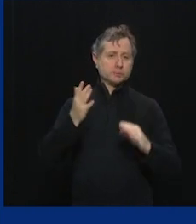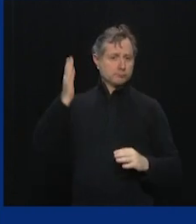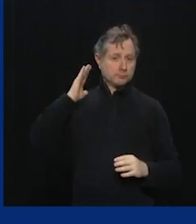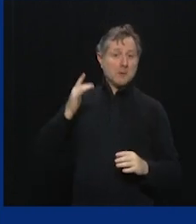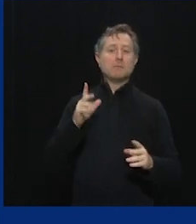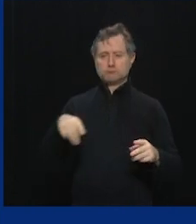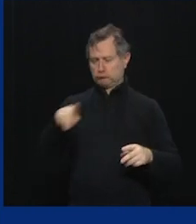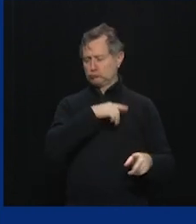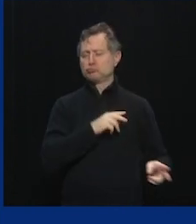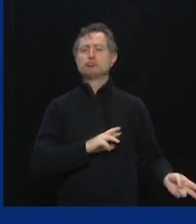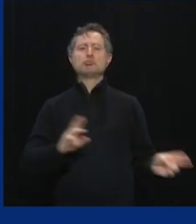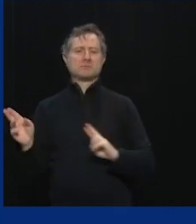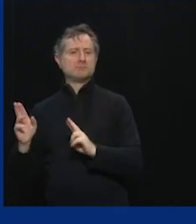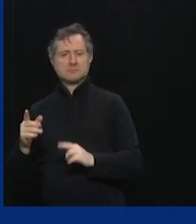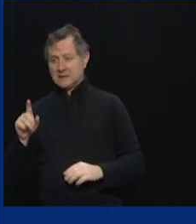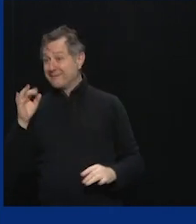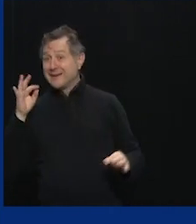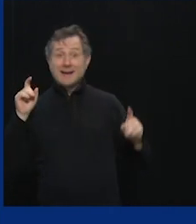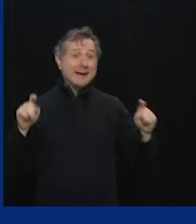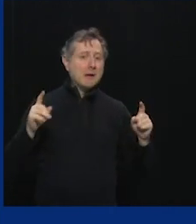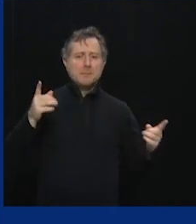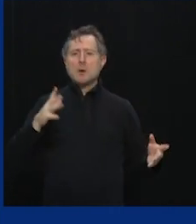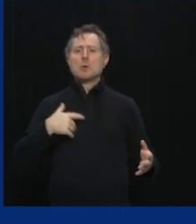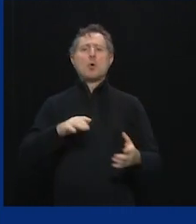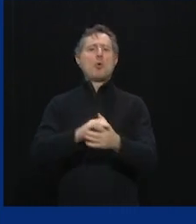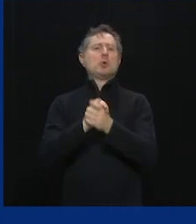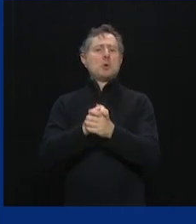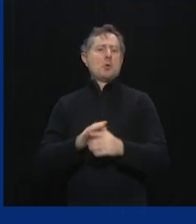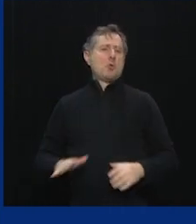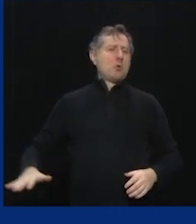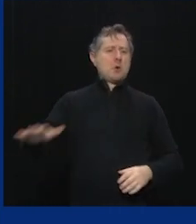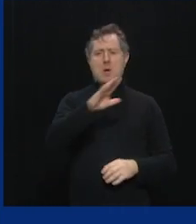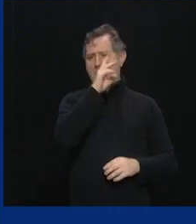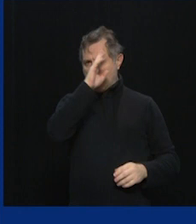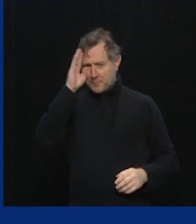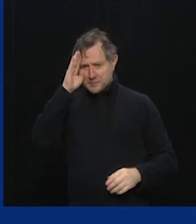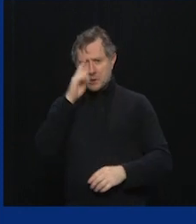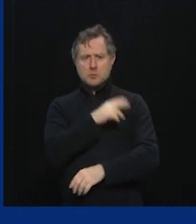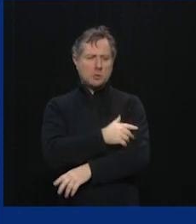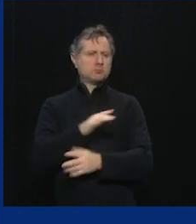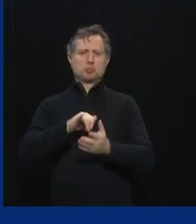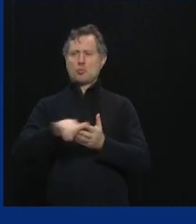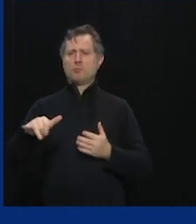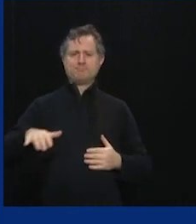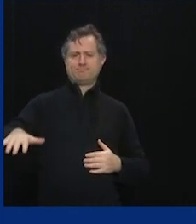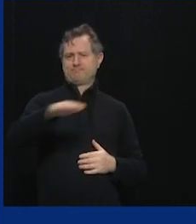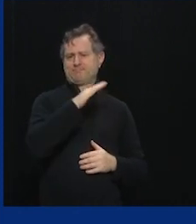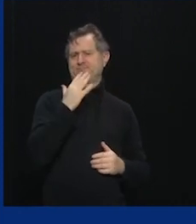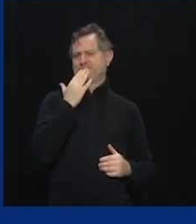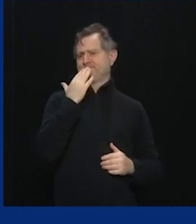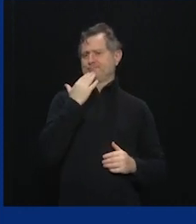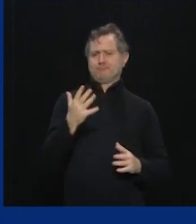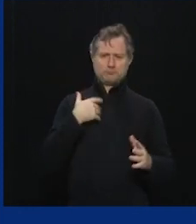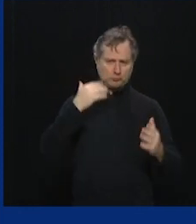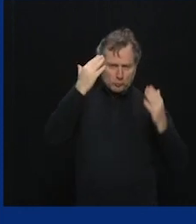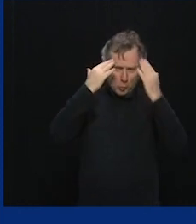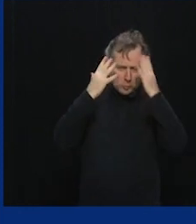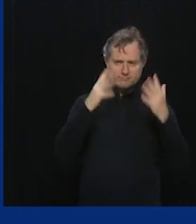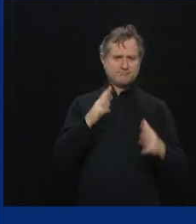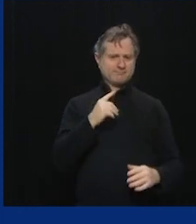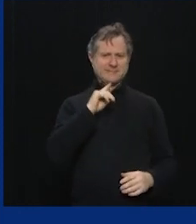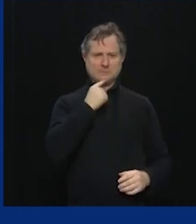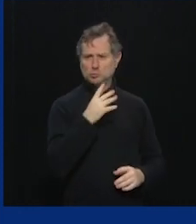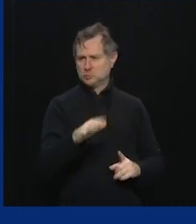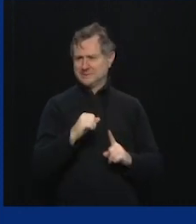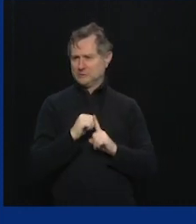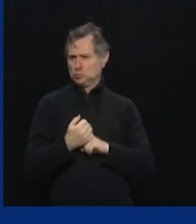up if we need to. But I want to congratulate all the hospitals in the state of New York for taking this so seriously, working hard to take